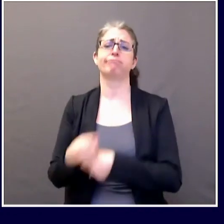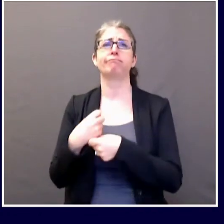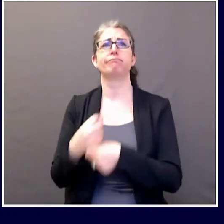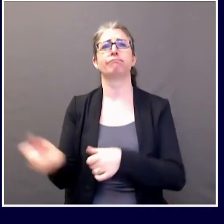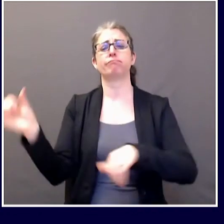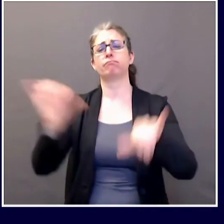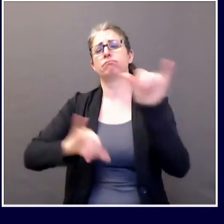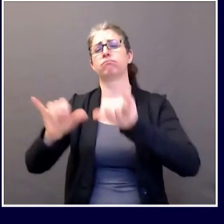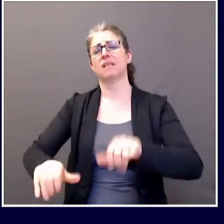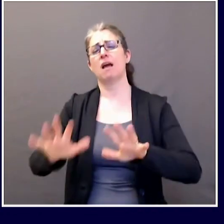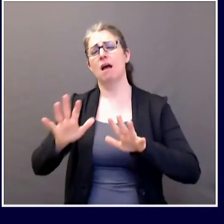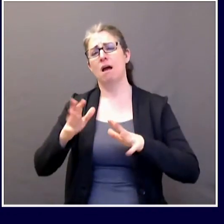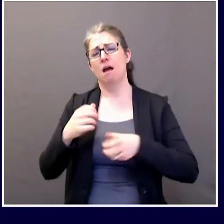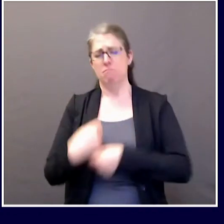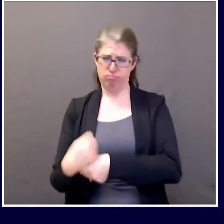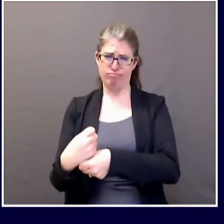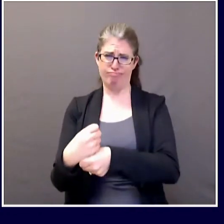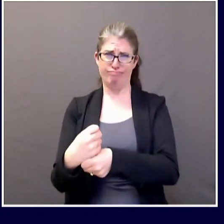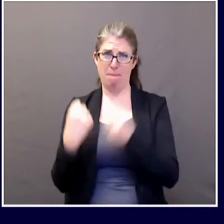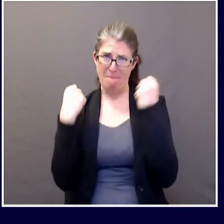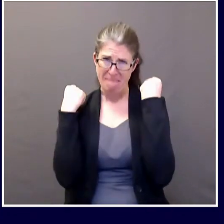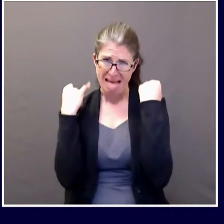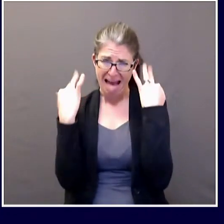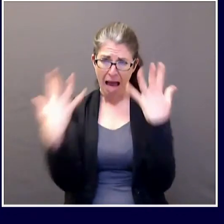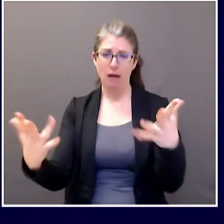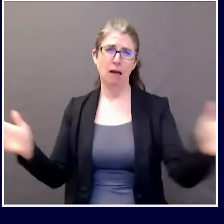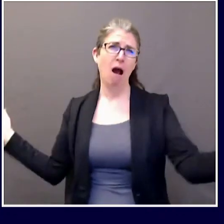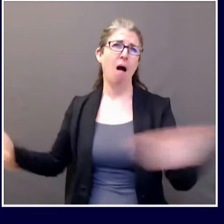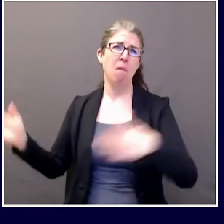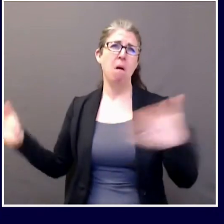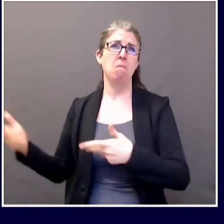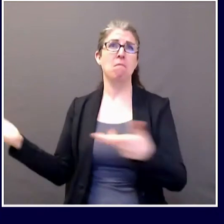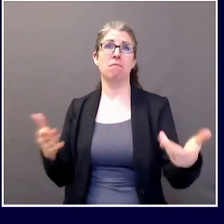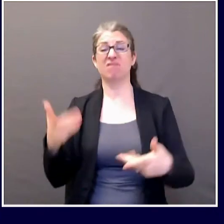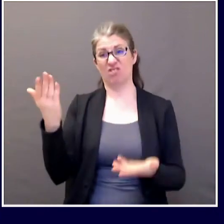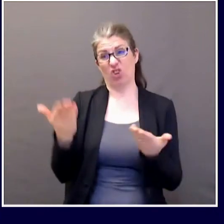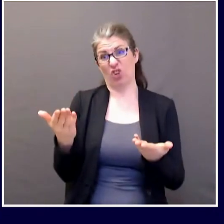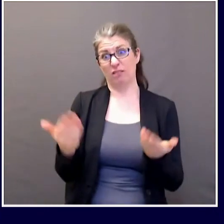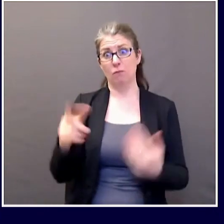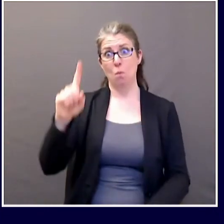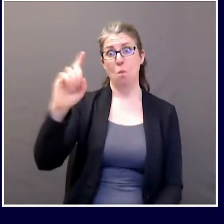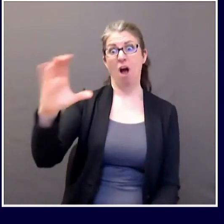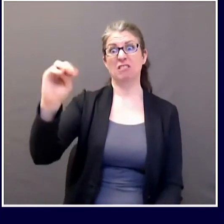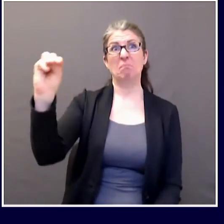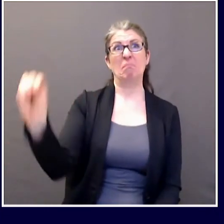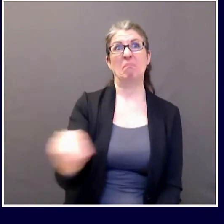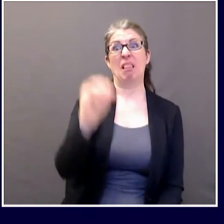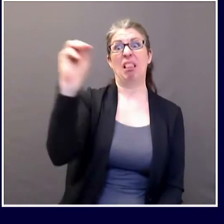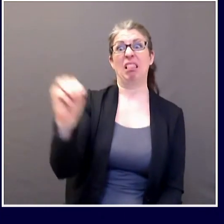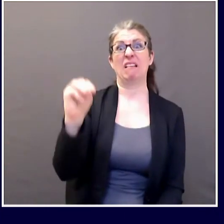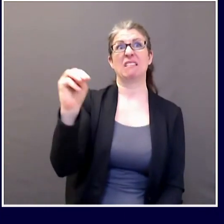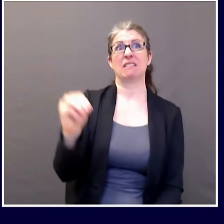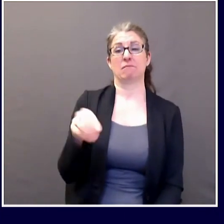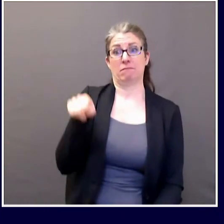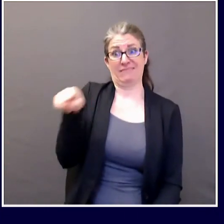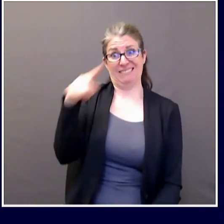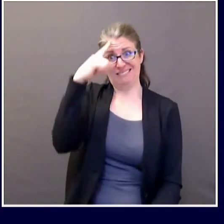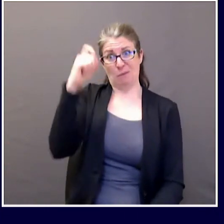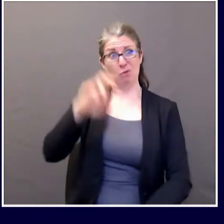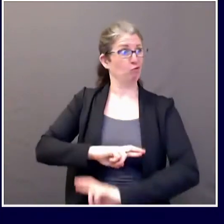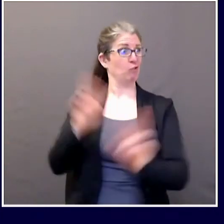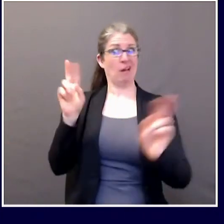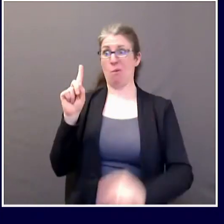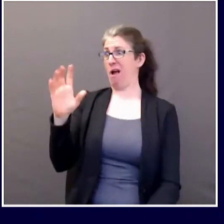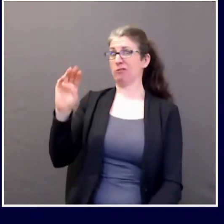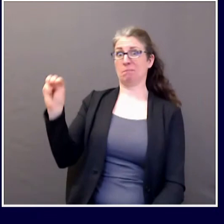100 million doses available later this summer, which is also true according to the manufacturer. But that's not